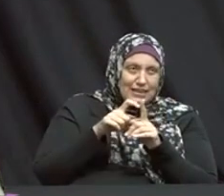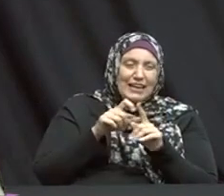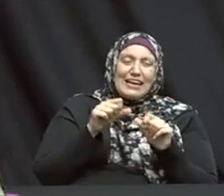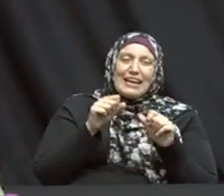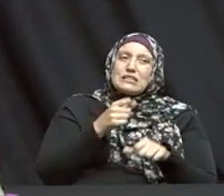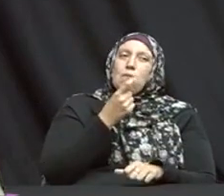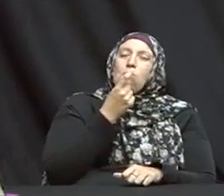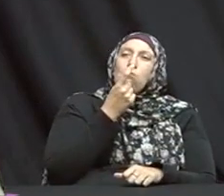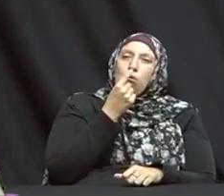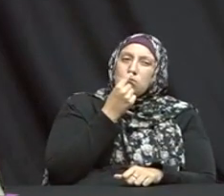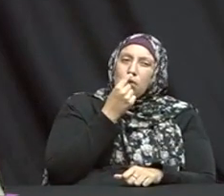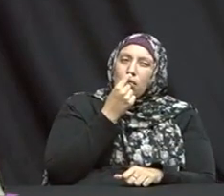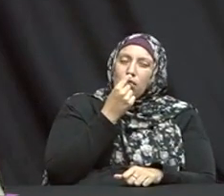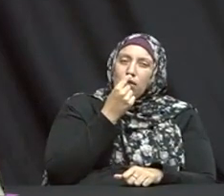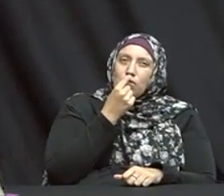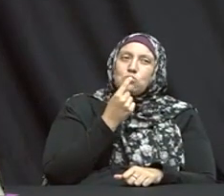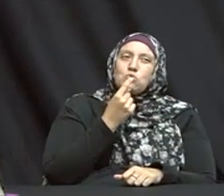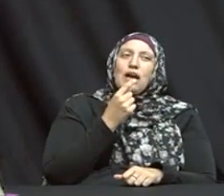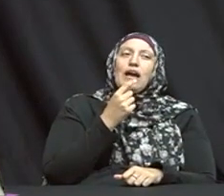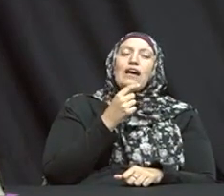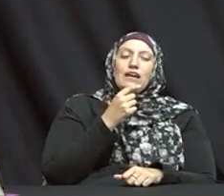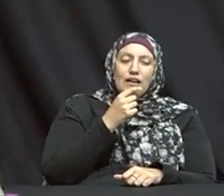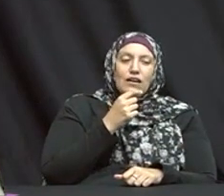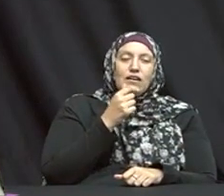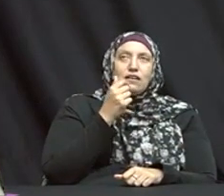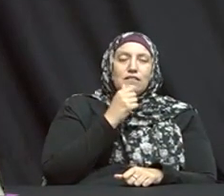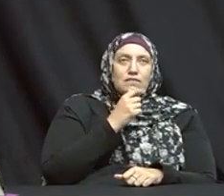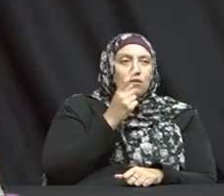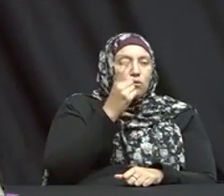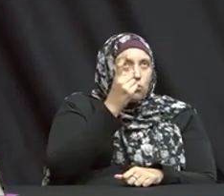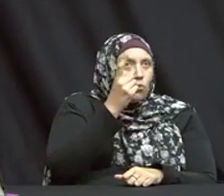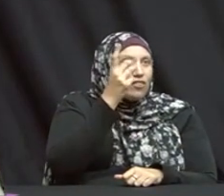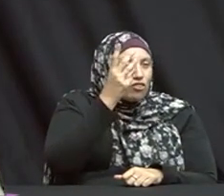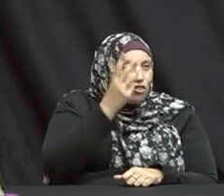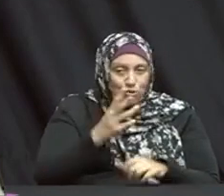one third. Beyond that, it is not permissible. Because